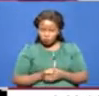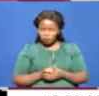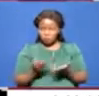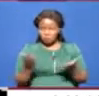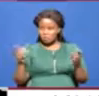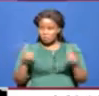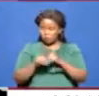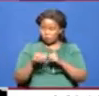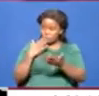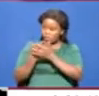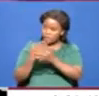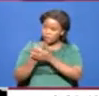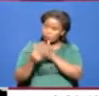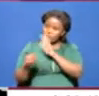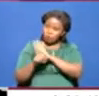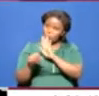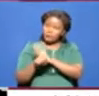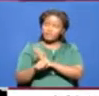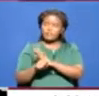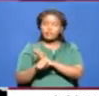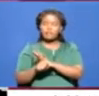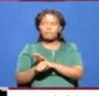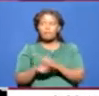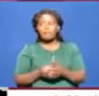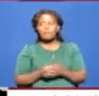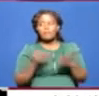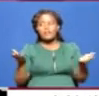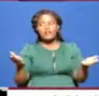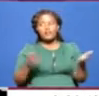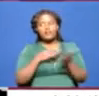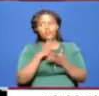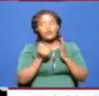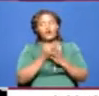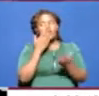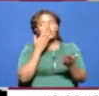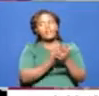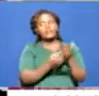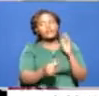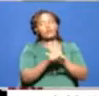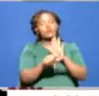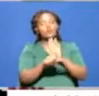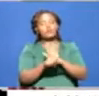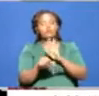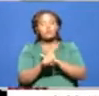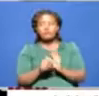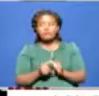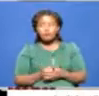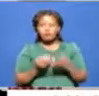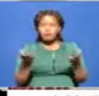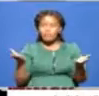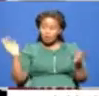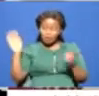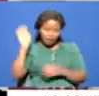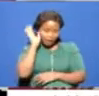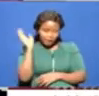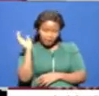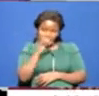sure they have heard from you. Thank you. Gentlemen and ladies, thank you very much indeed for your time. Well, you have heard it from the engineers. We